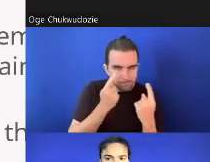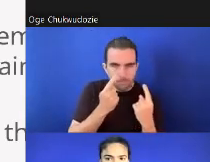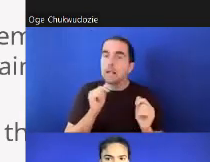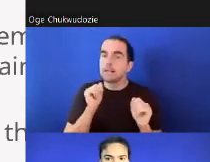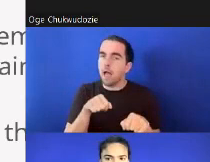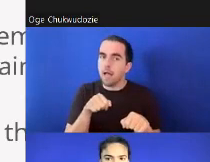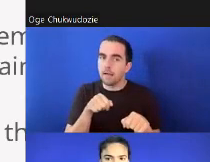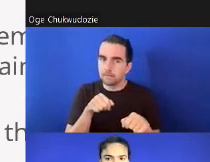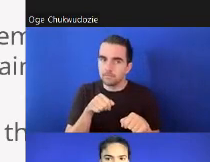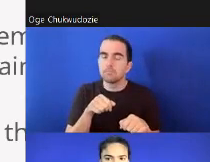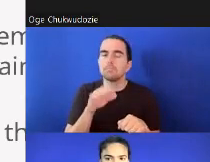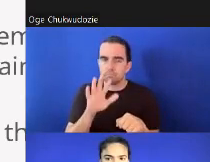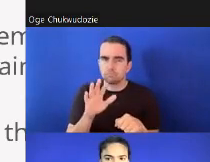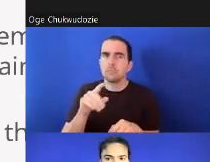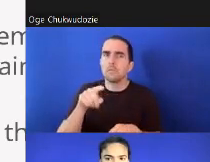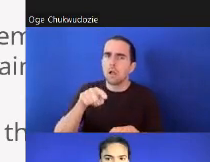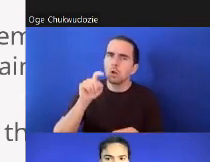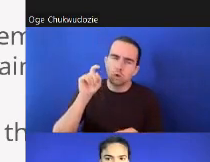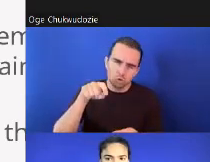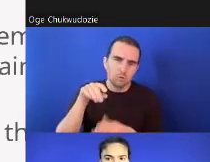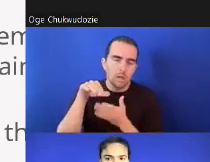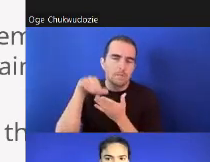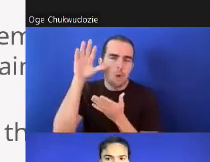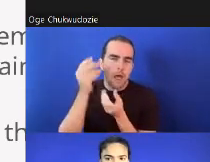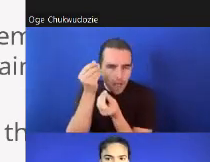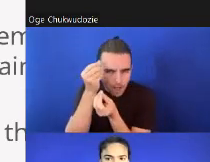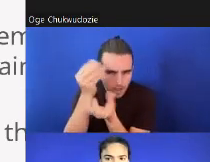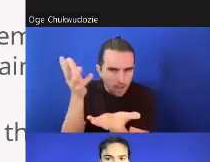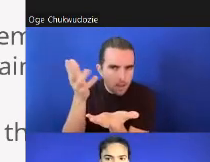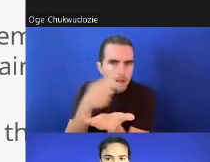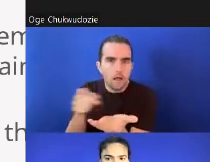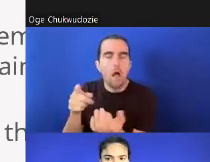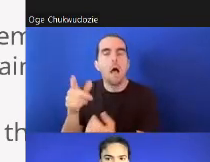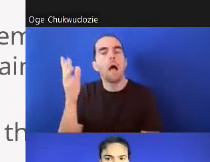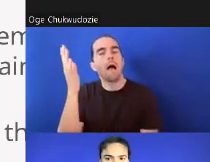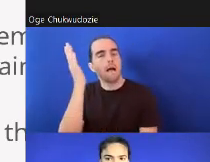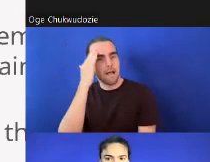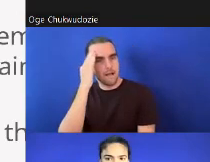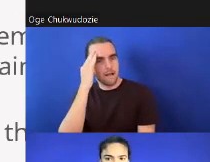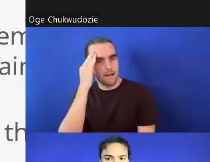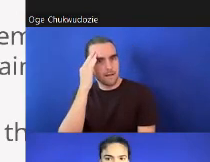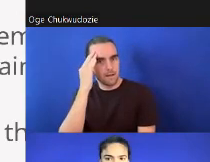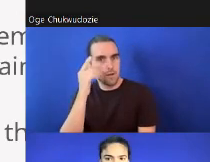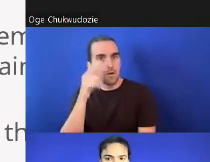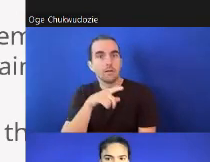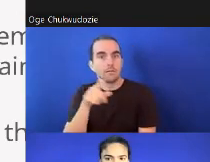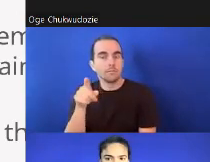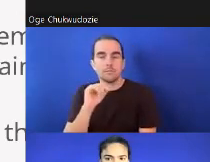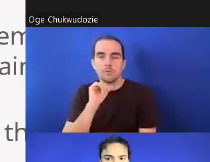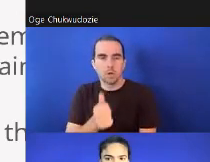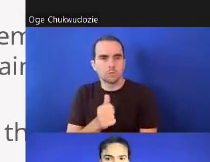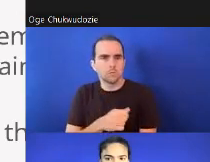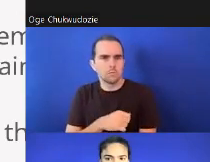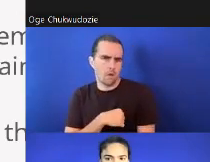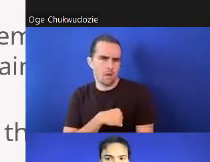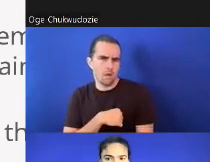So they don't think that, oh, you told me that this is going to be confidential. How come Mr. A and B are the people contacting me now?